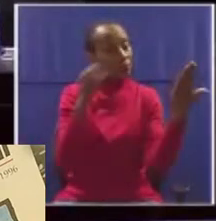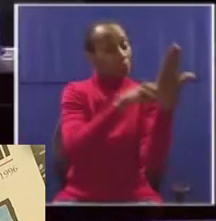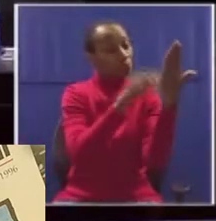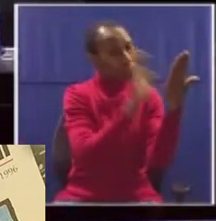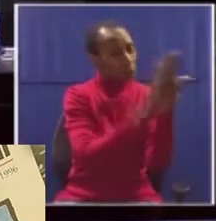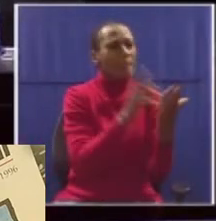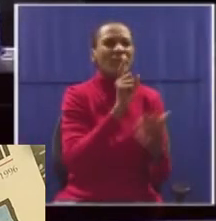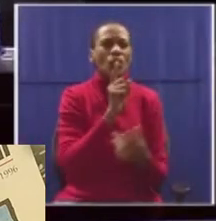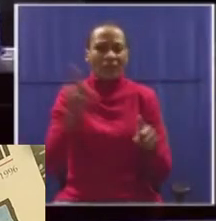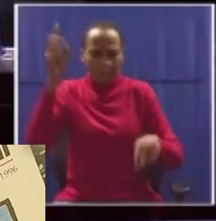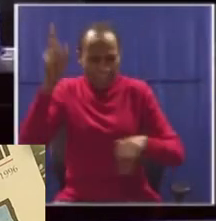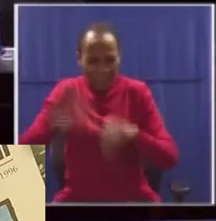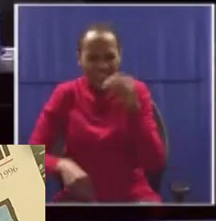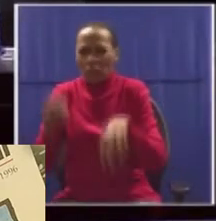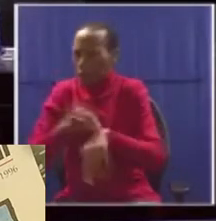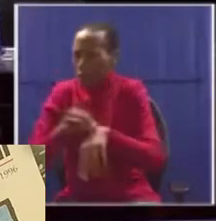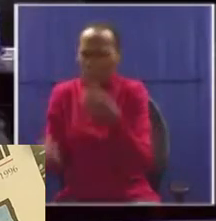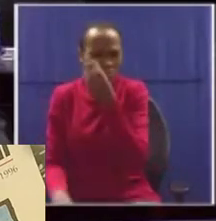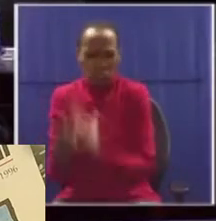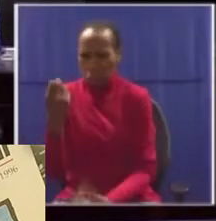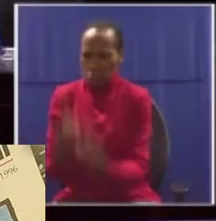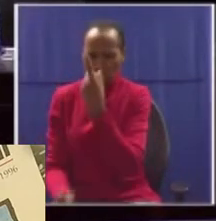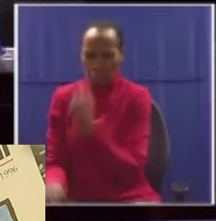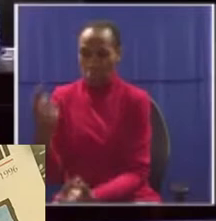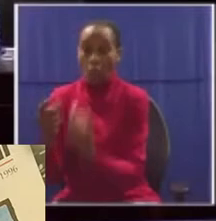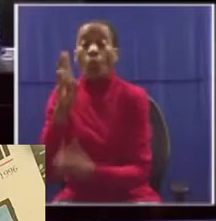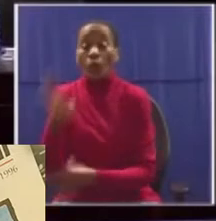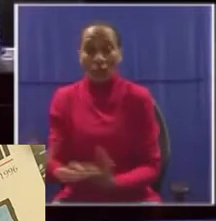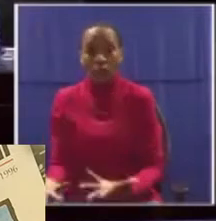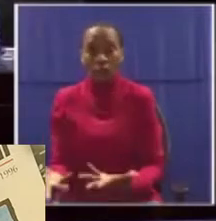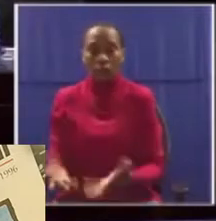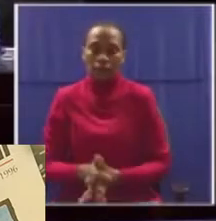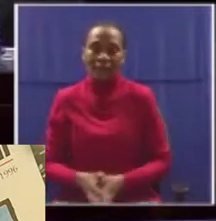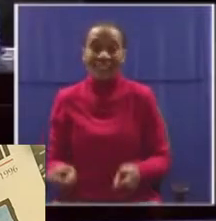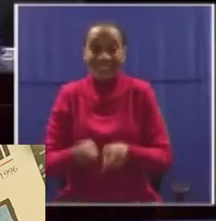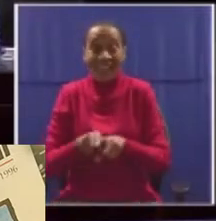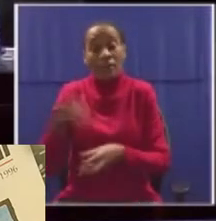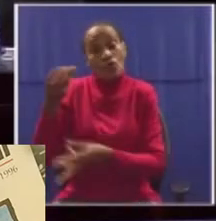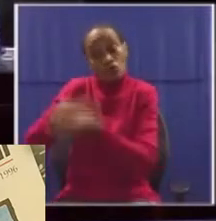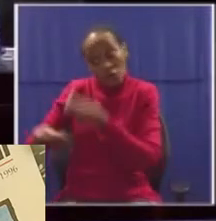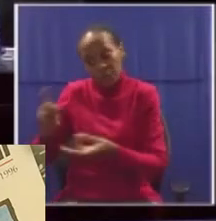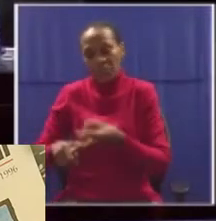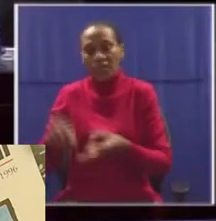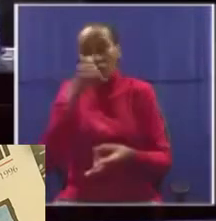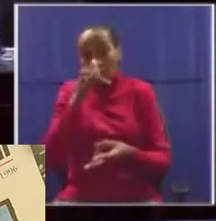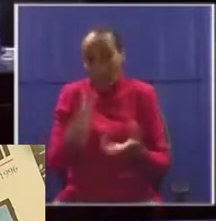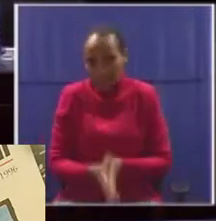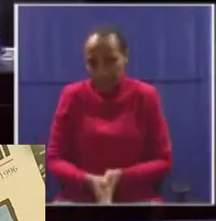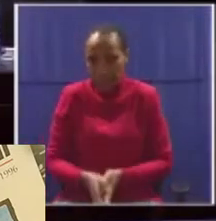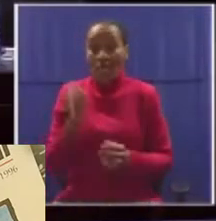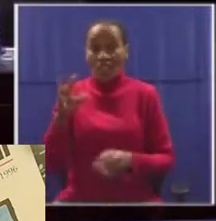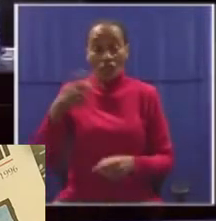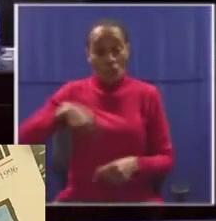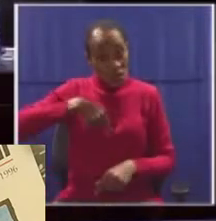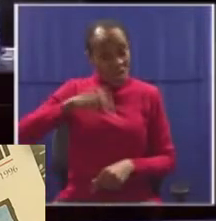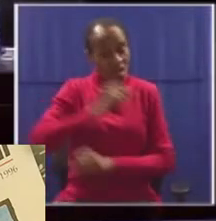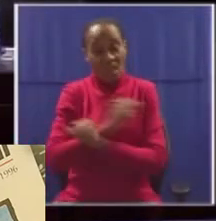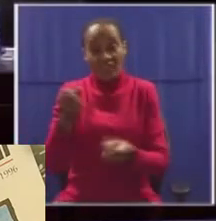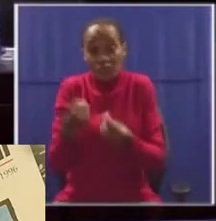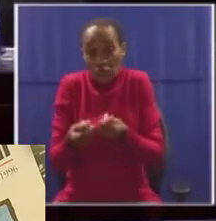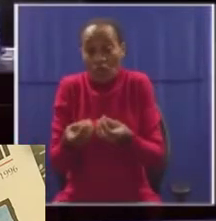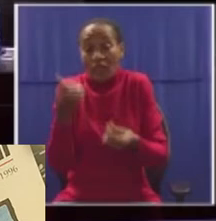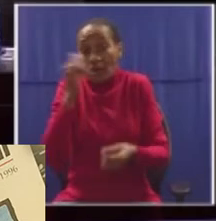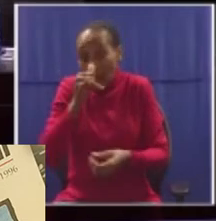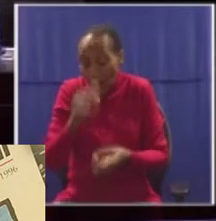icon with contributes as I have indicated about crime and Corruption if we don't deal with the crime and Corruption more